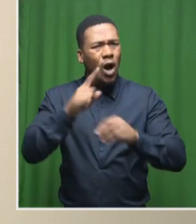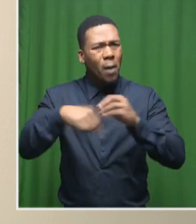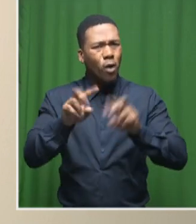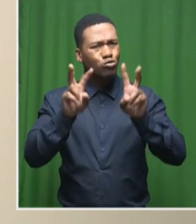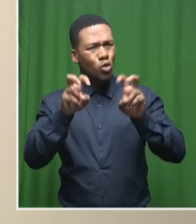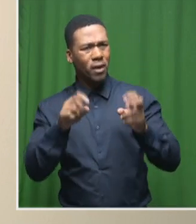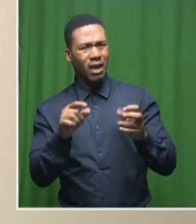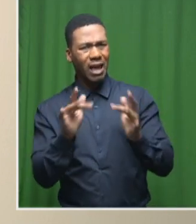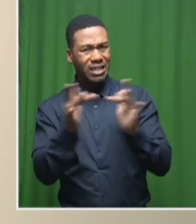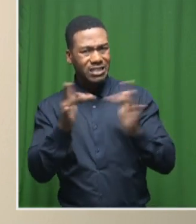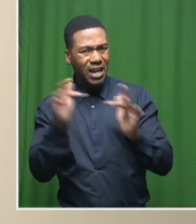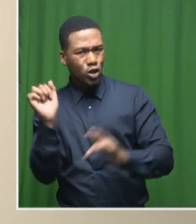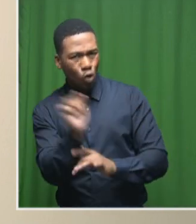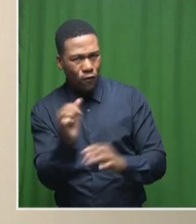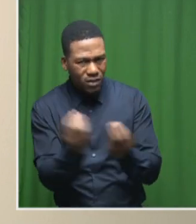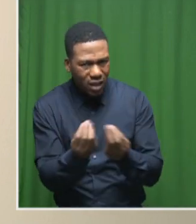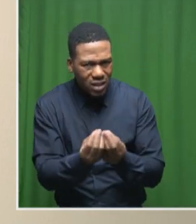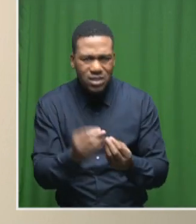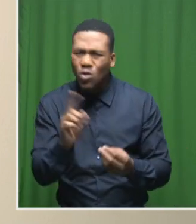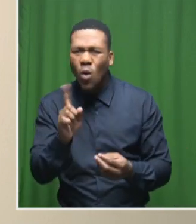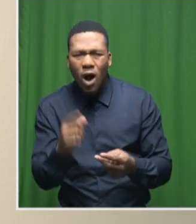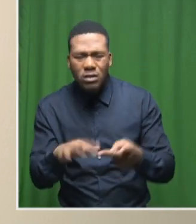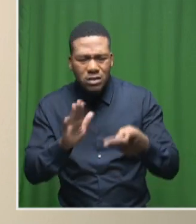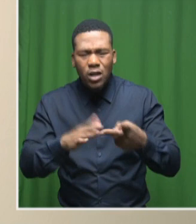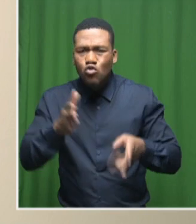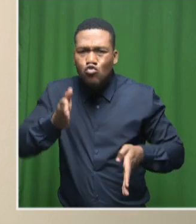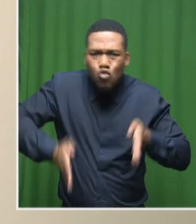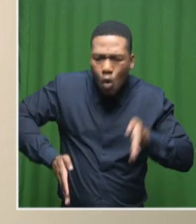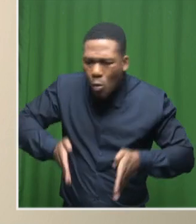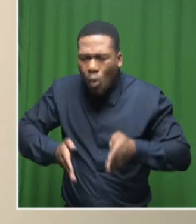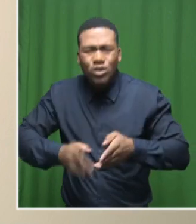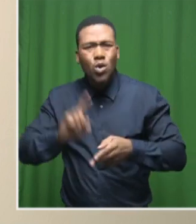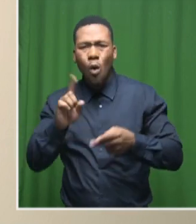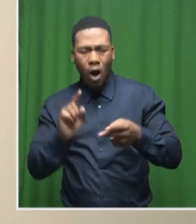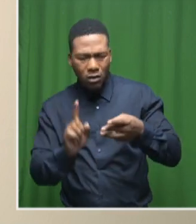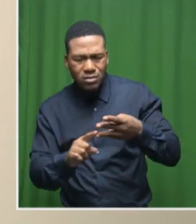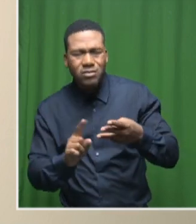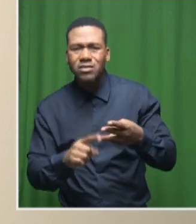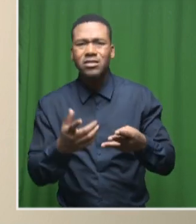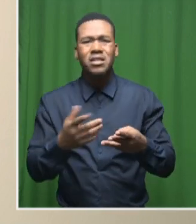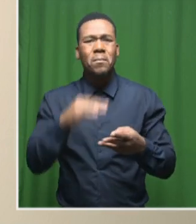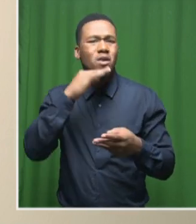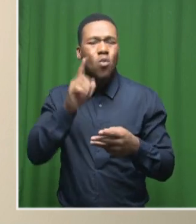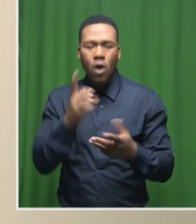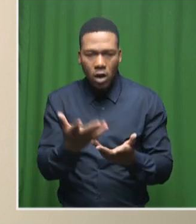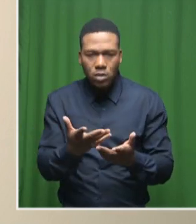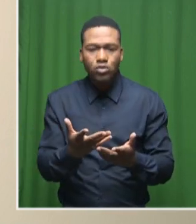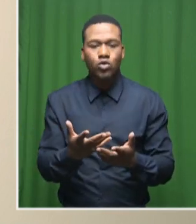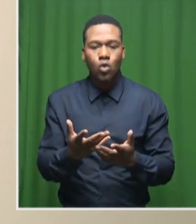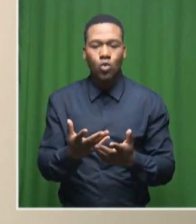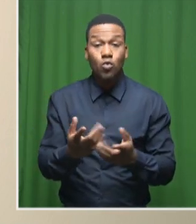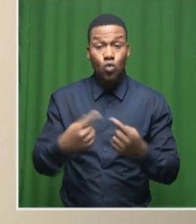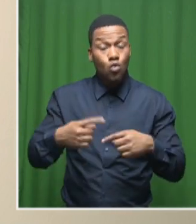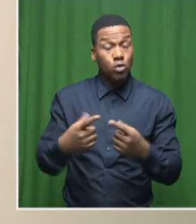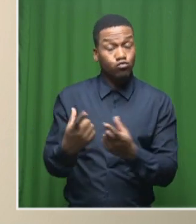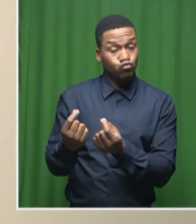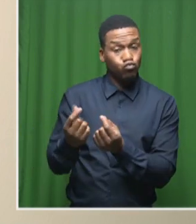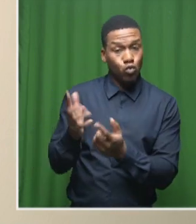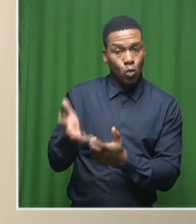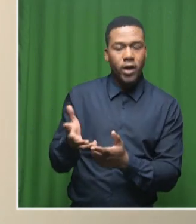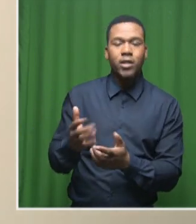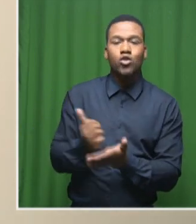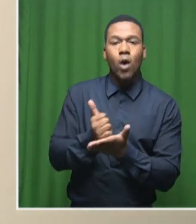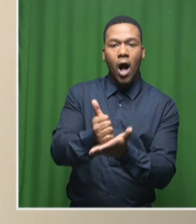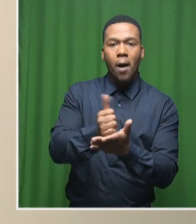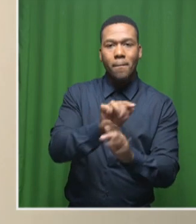about robots, you talk about cobot. What does that really mean? So by doing this initiative, it helps to really put a picture into